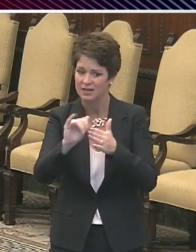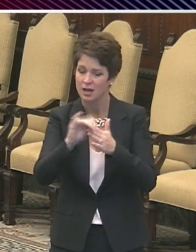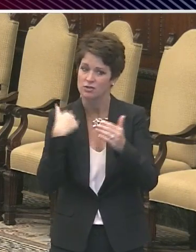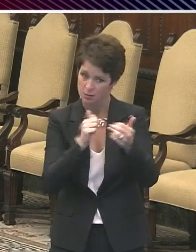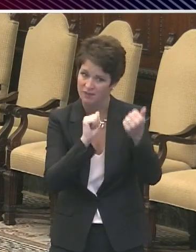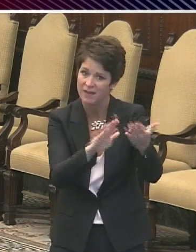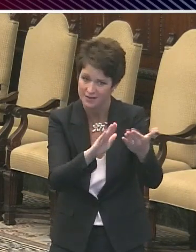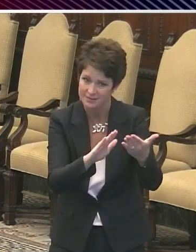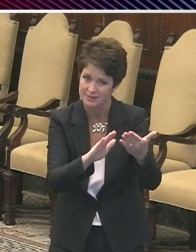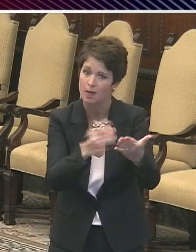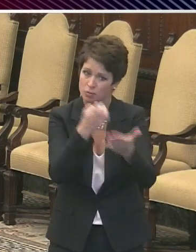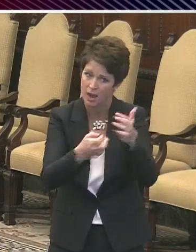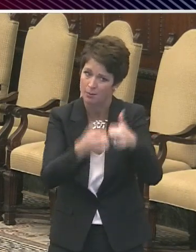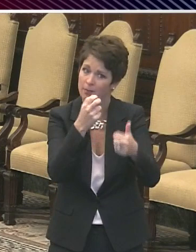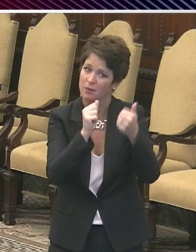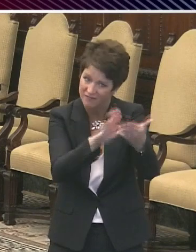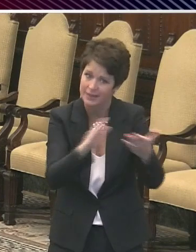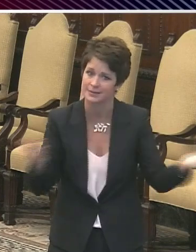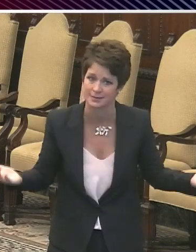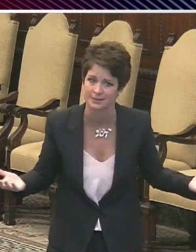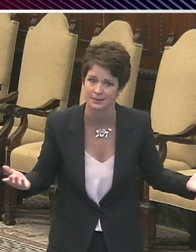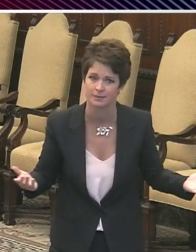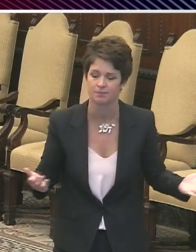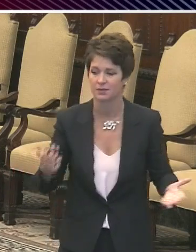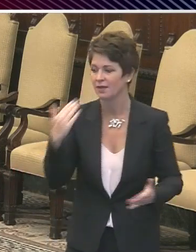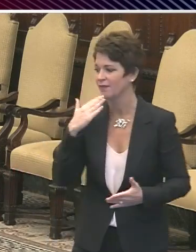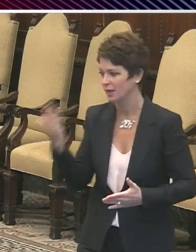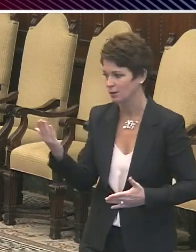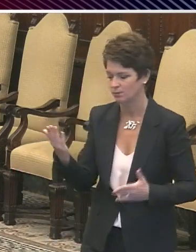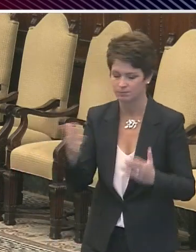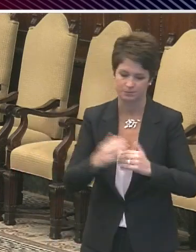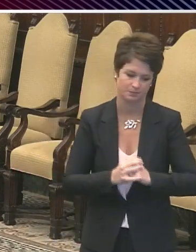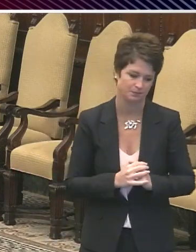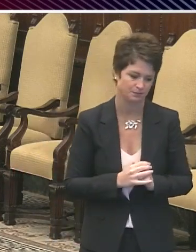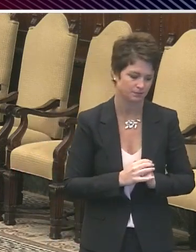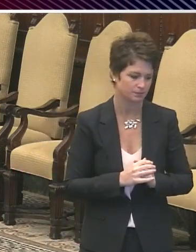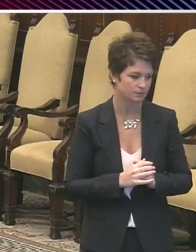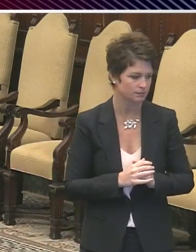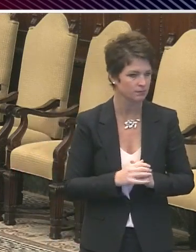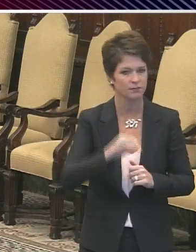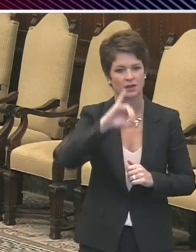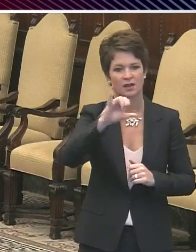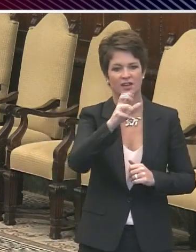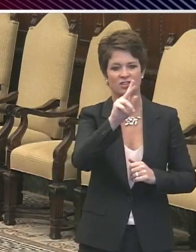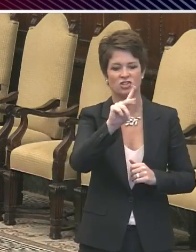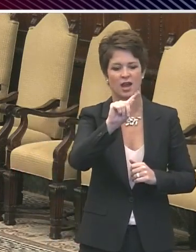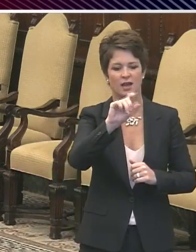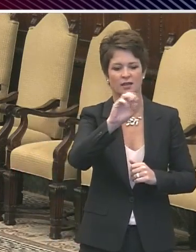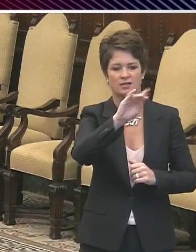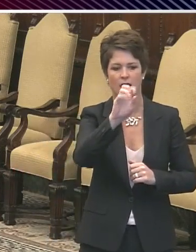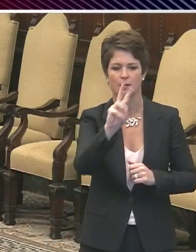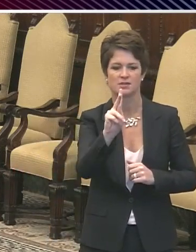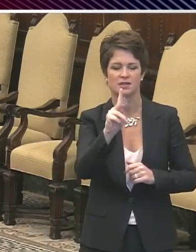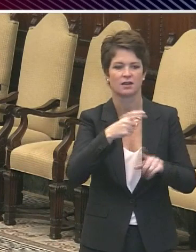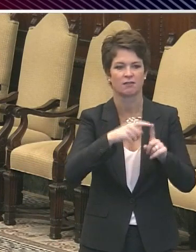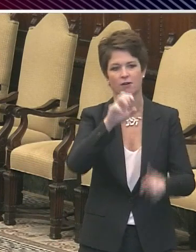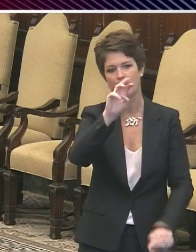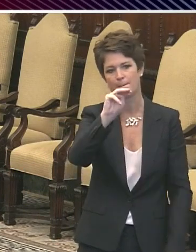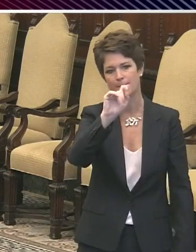facing it. All right. Thank you very much. That's all I have. Thank you, Natasha. Jack Tomzik of Metro, you're up